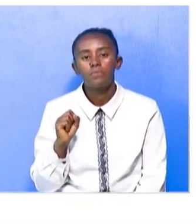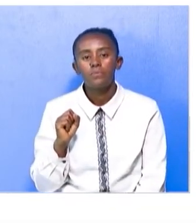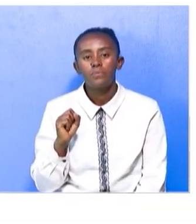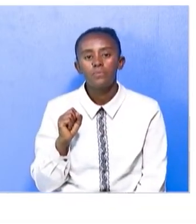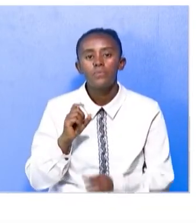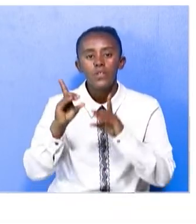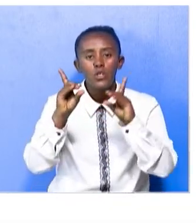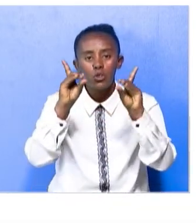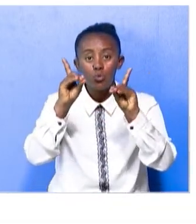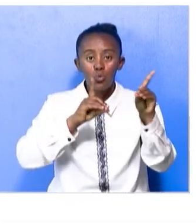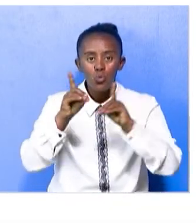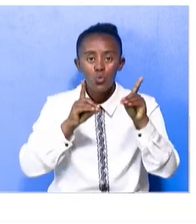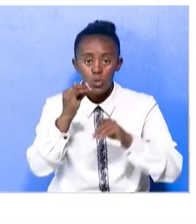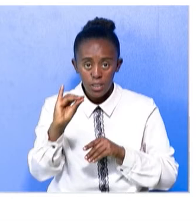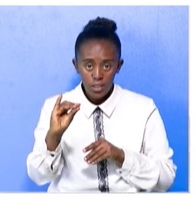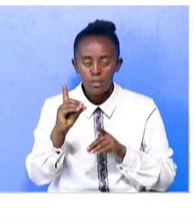doing